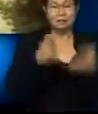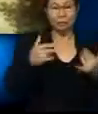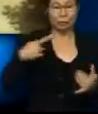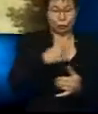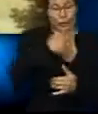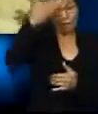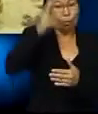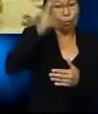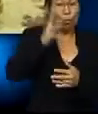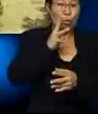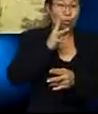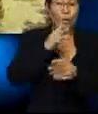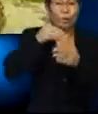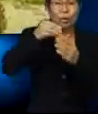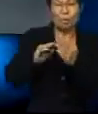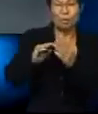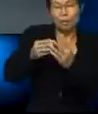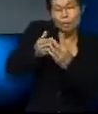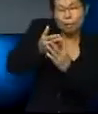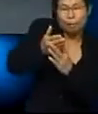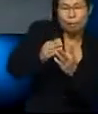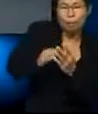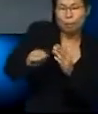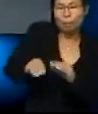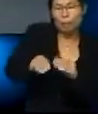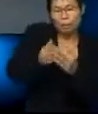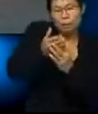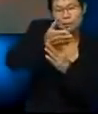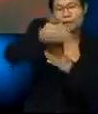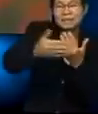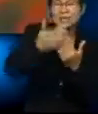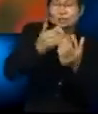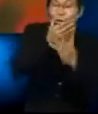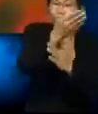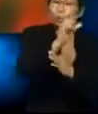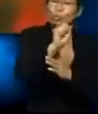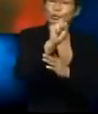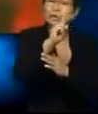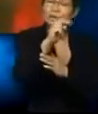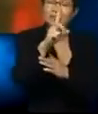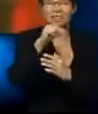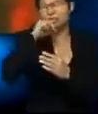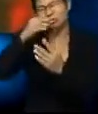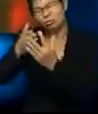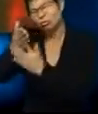Now we know that water passes easily through sand, but not through clay.